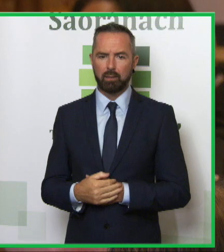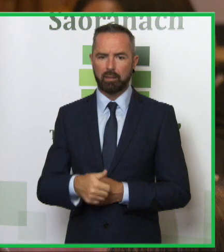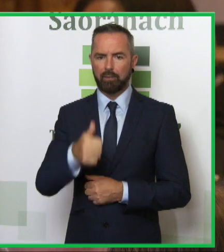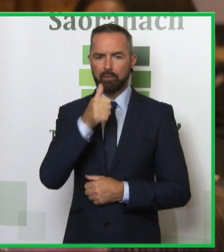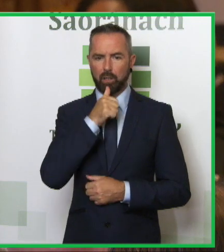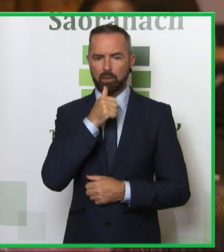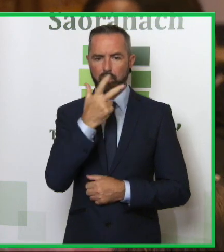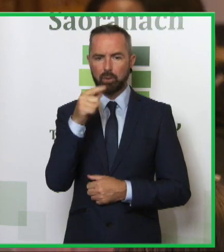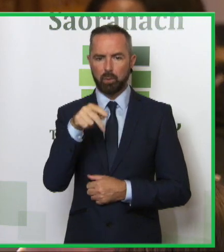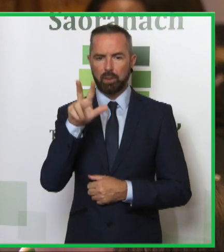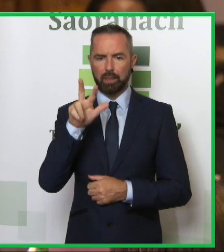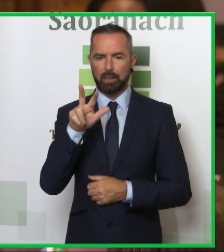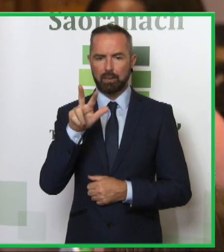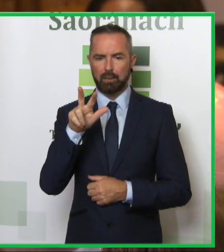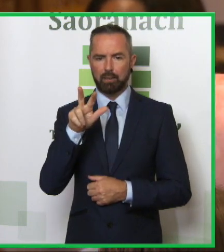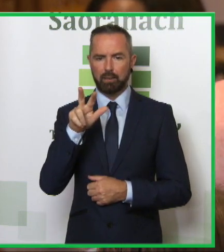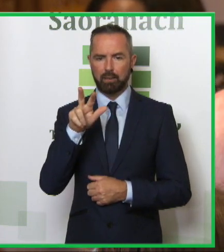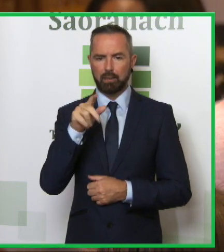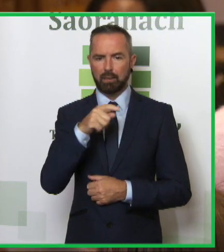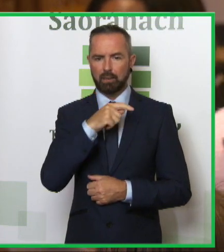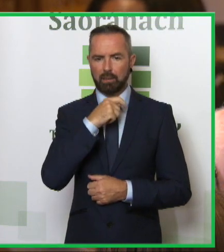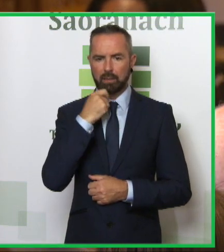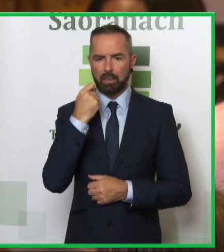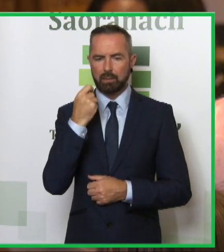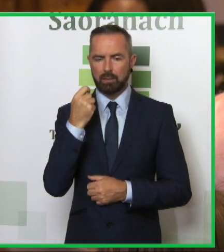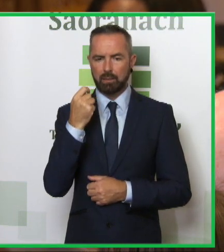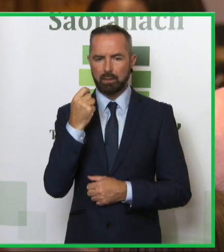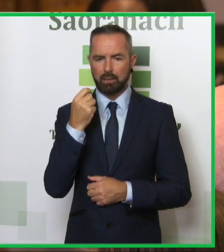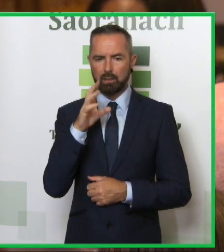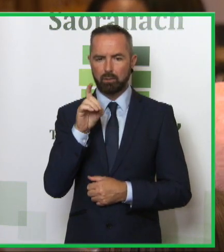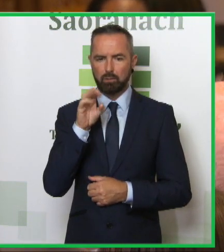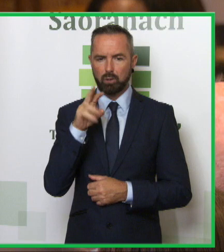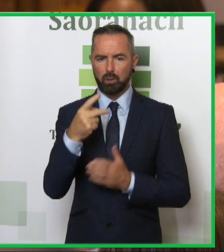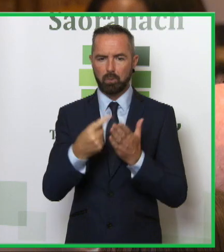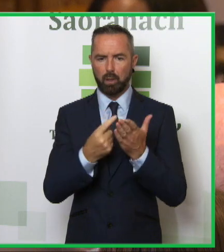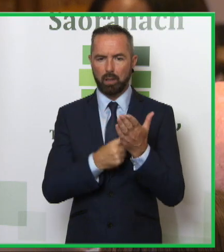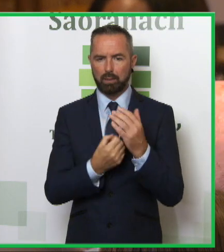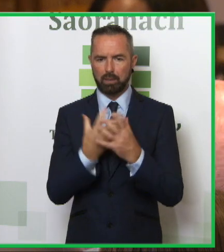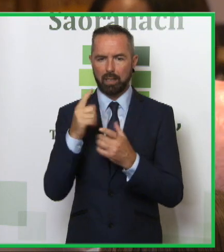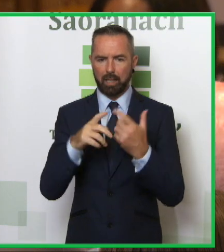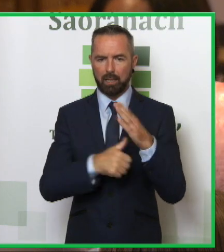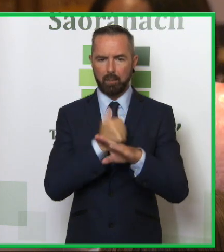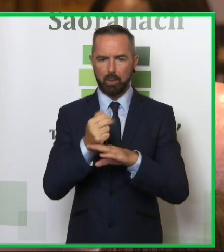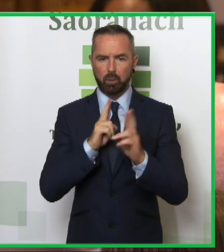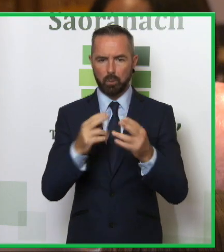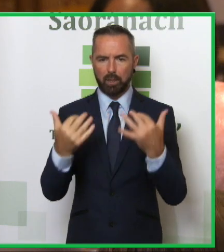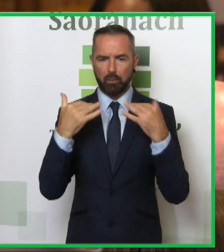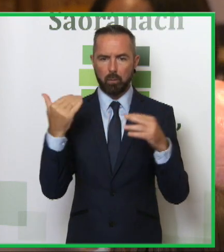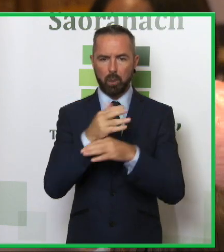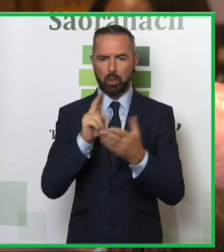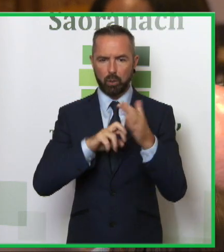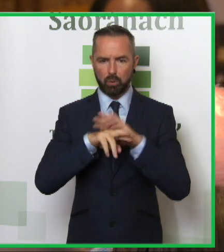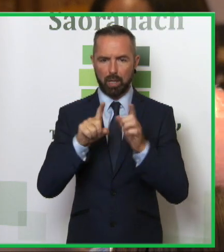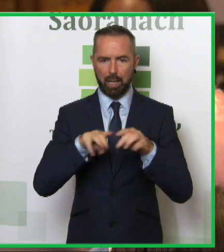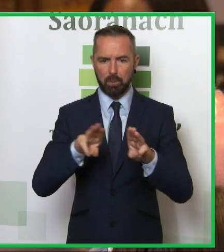is 3.8 that it mentioned drug policy design and implementations should be informed by service user and